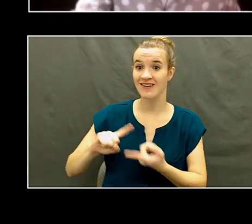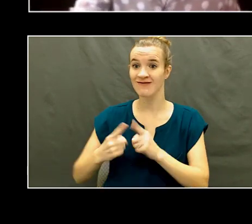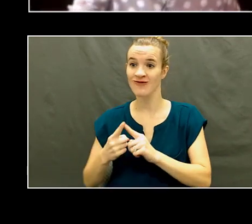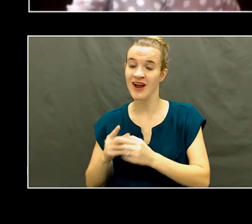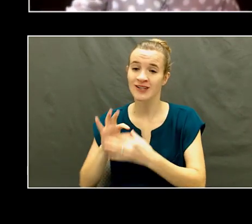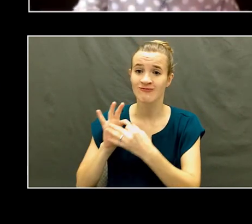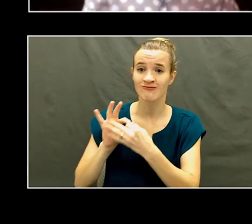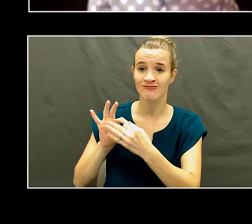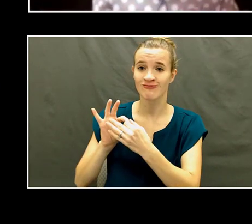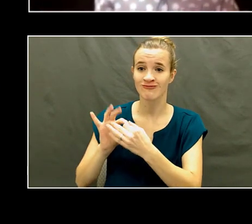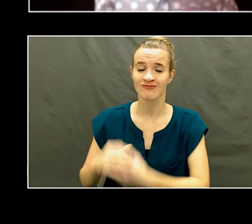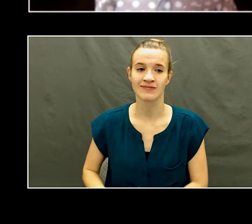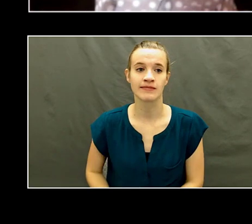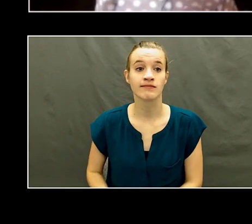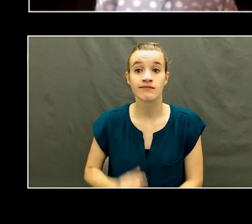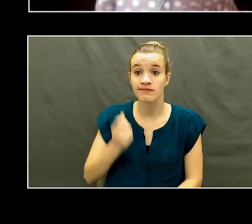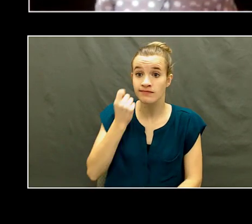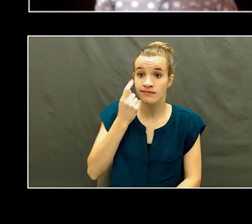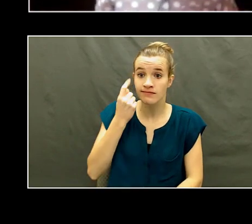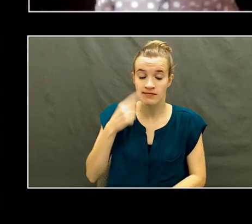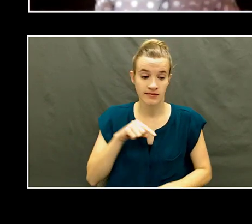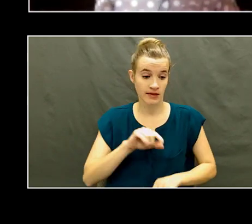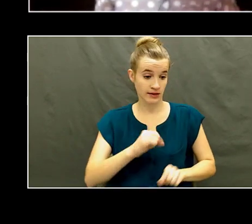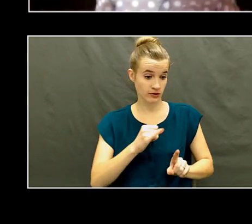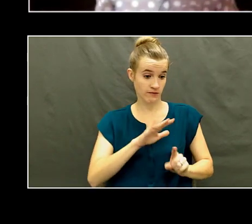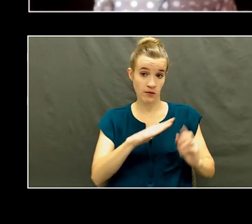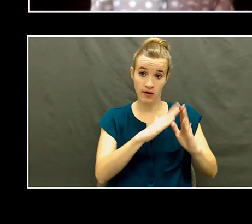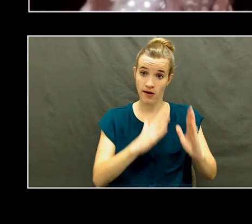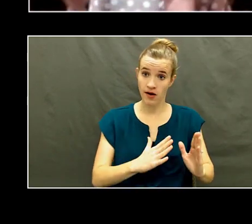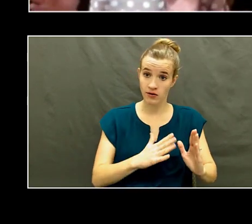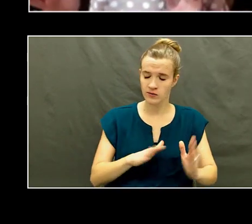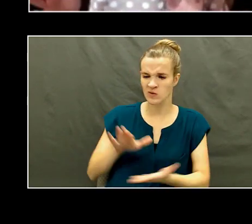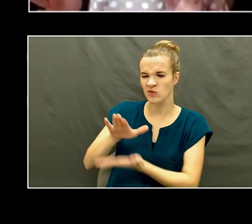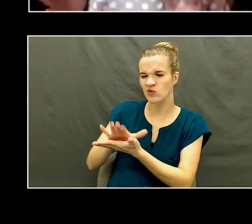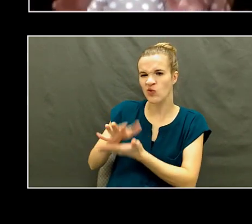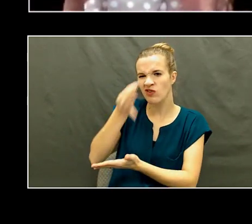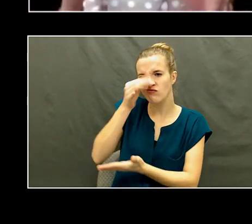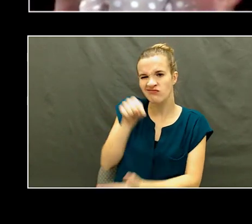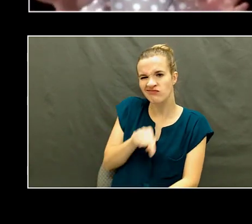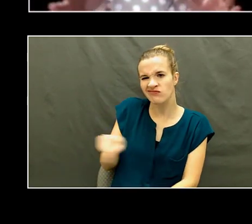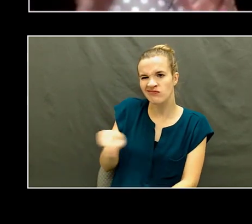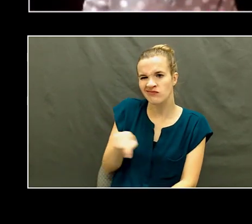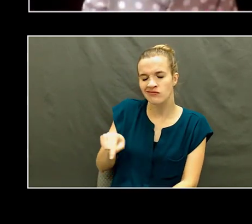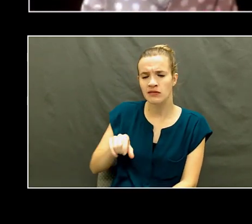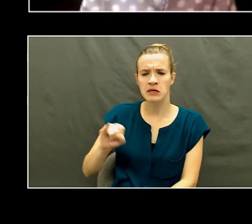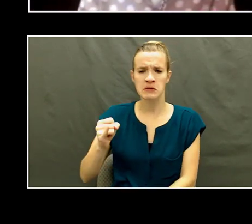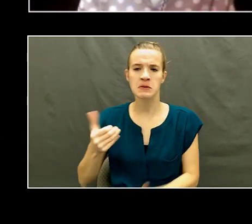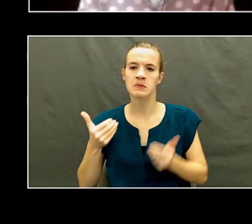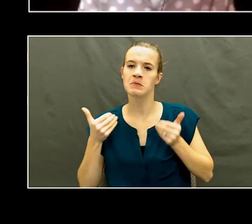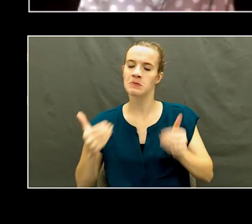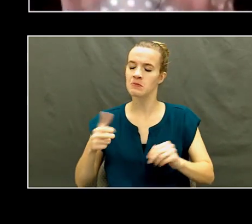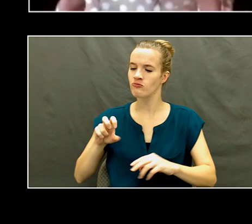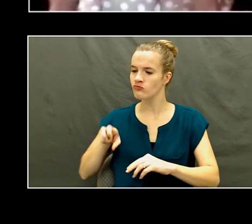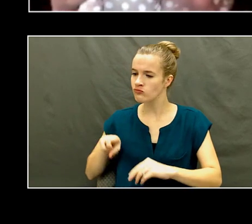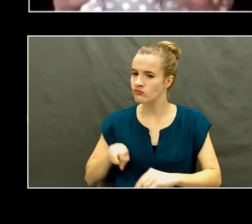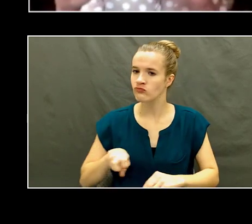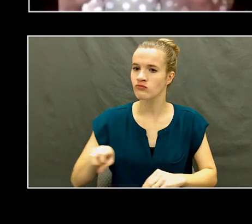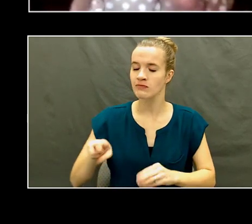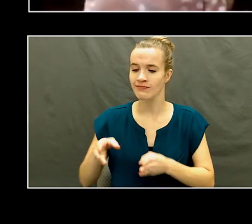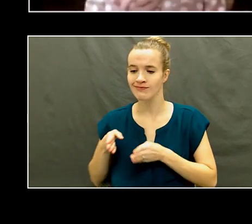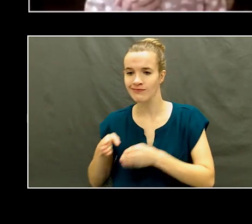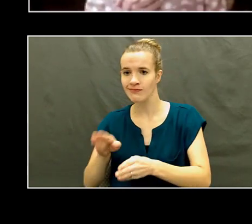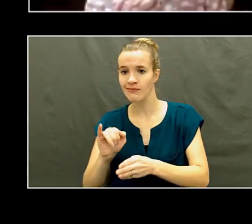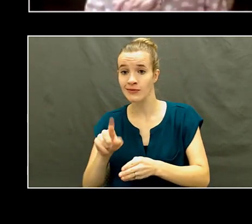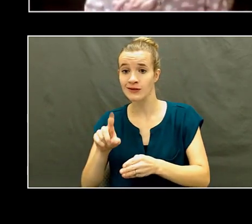go. The school's not far. Jennifer rolls outside, down the sidewalk to the corner. But